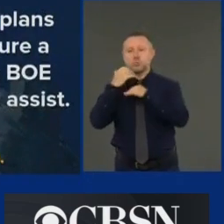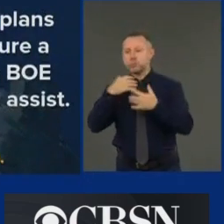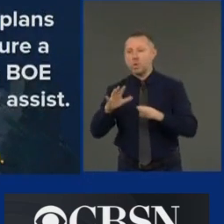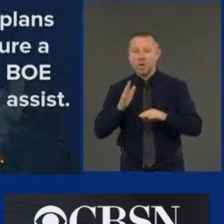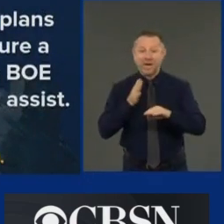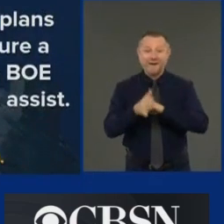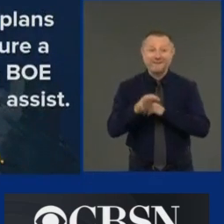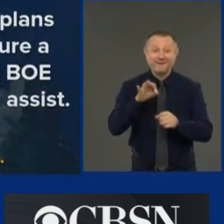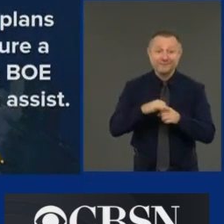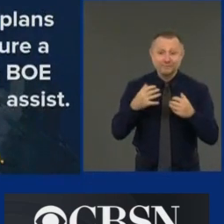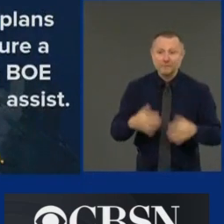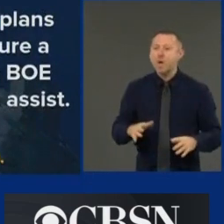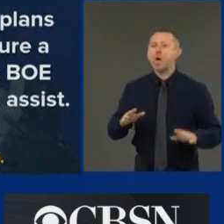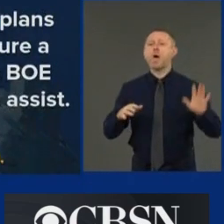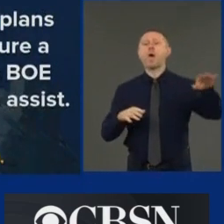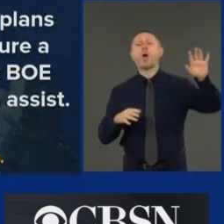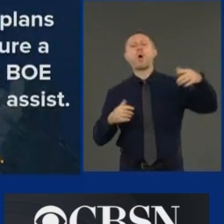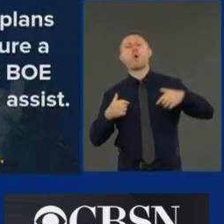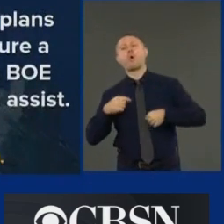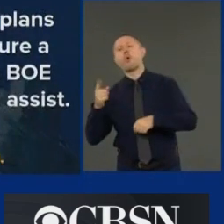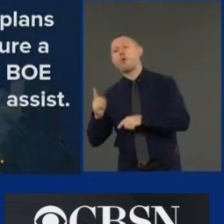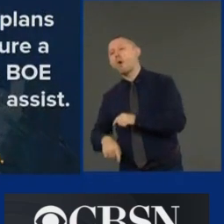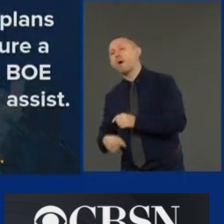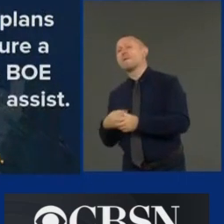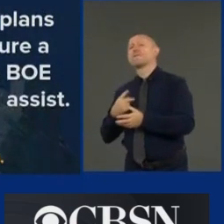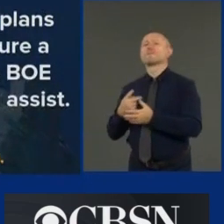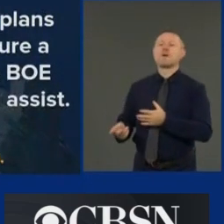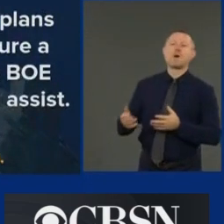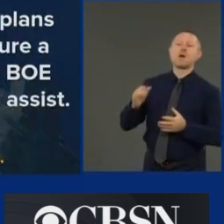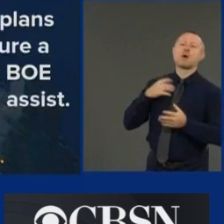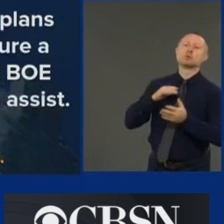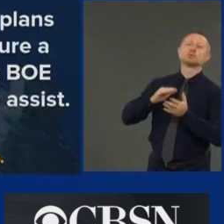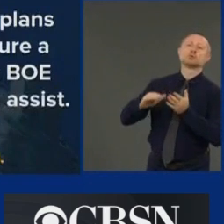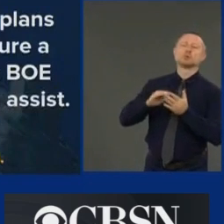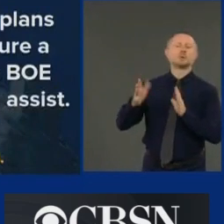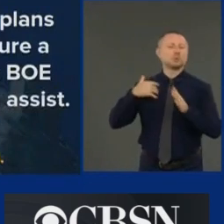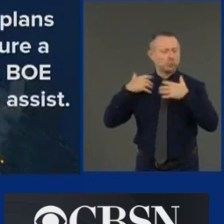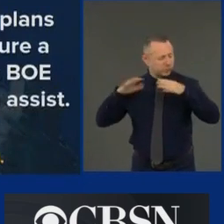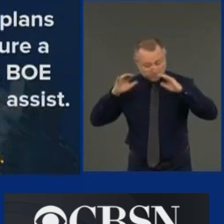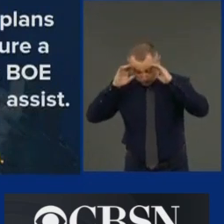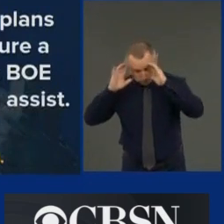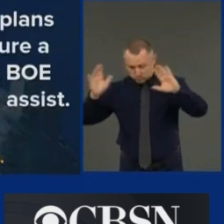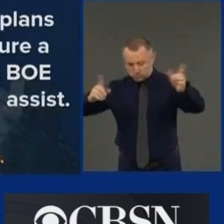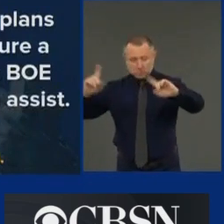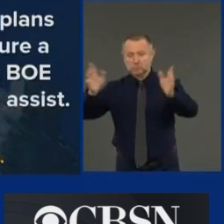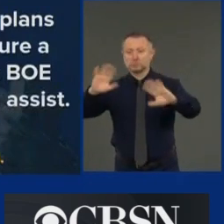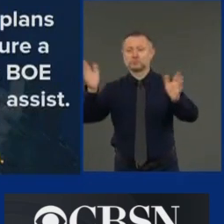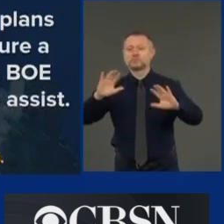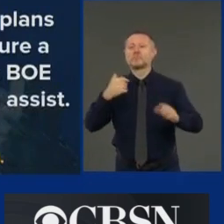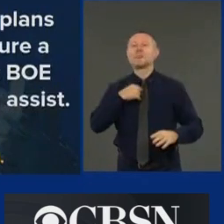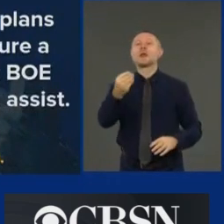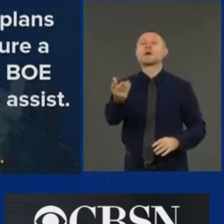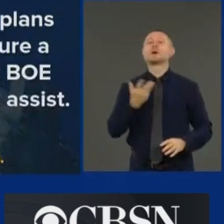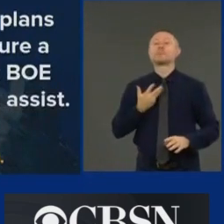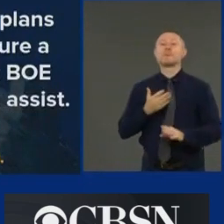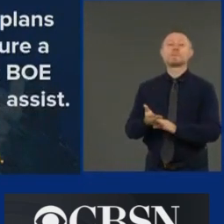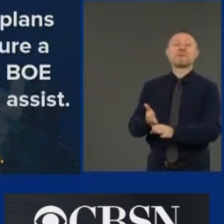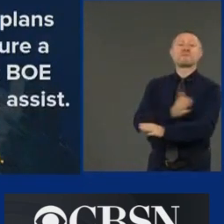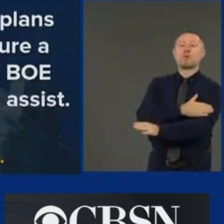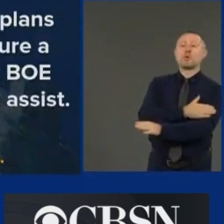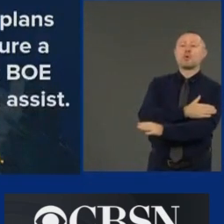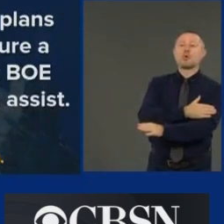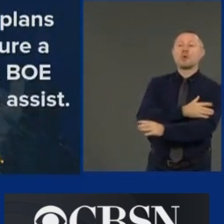excuses why you couldn't do it. Tell us how you're going to do it before the fact and your